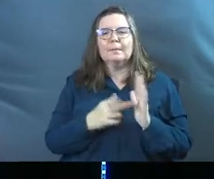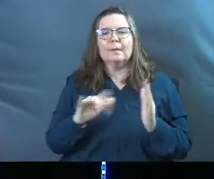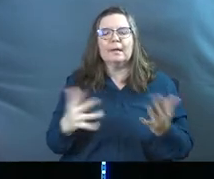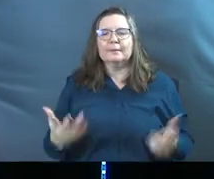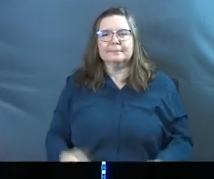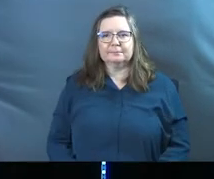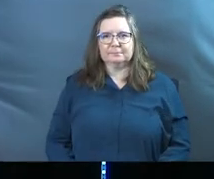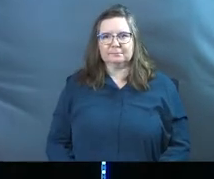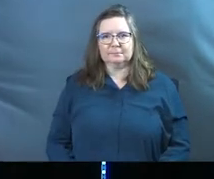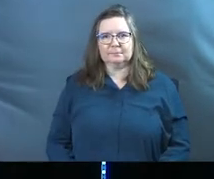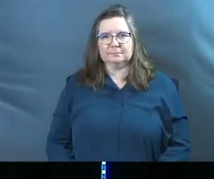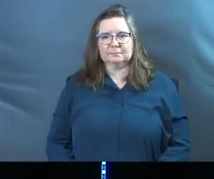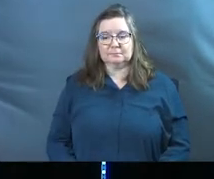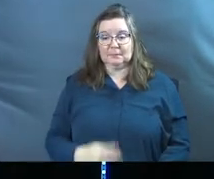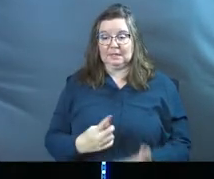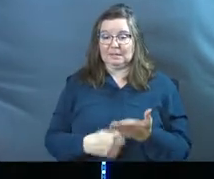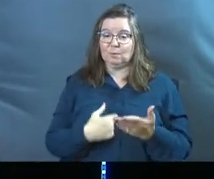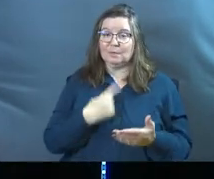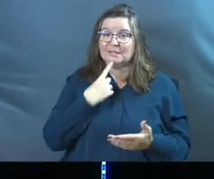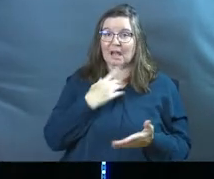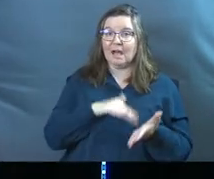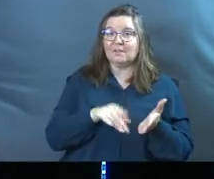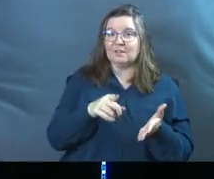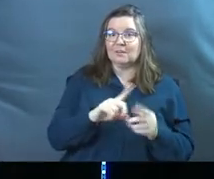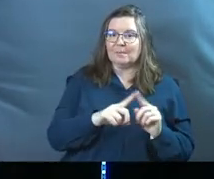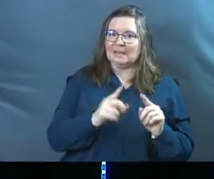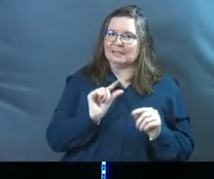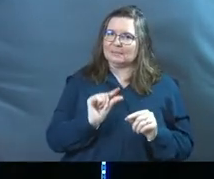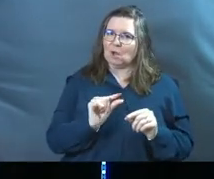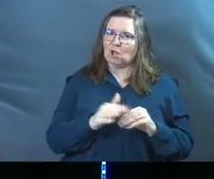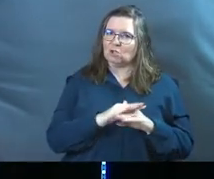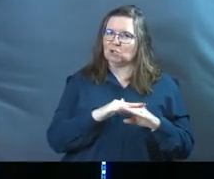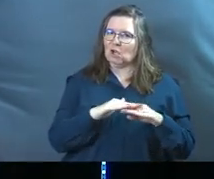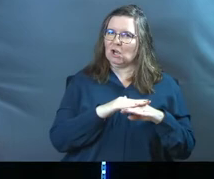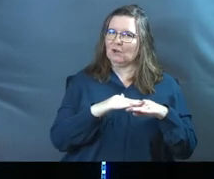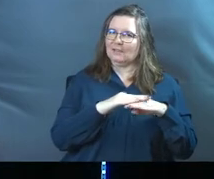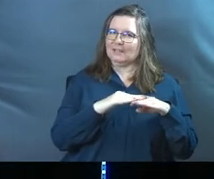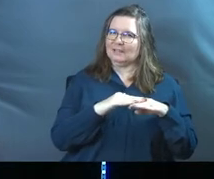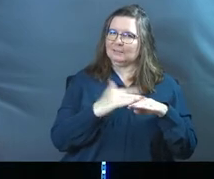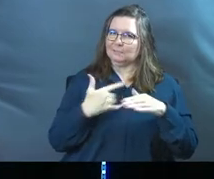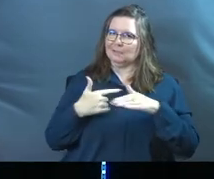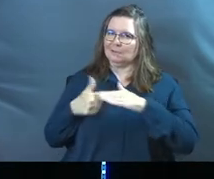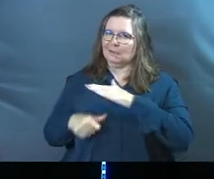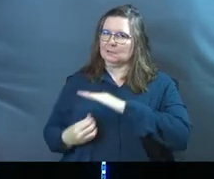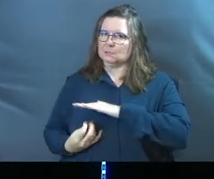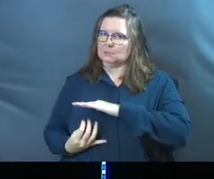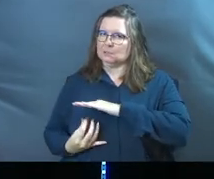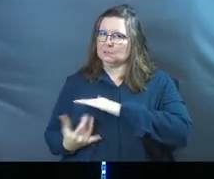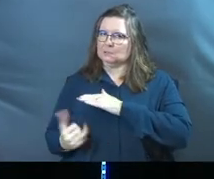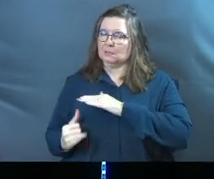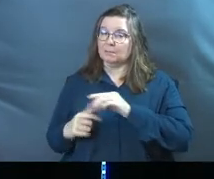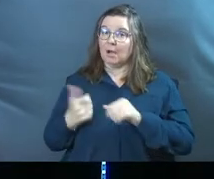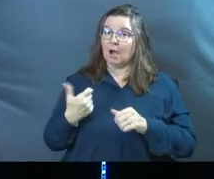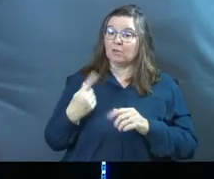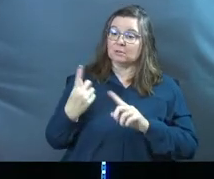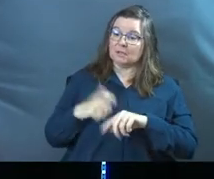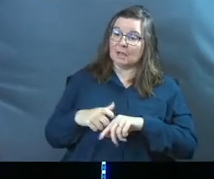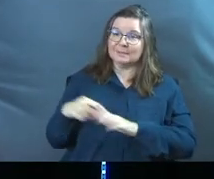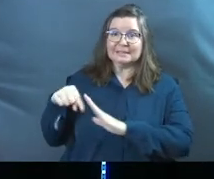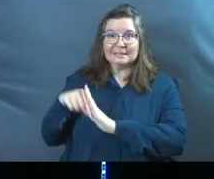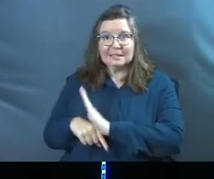that? Because sometimes we say forgiveness and it's this tiny surfacey thing. And other times it's a deep